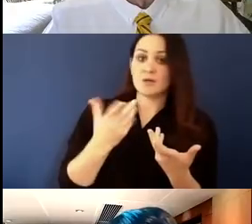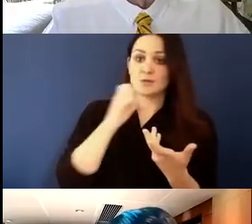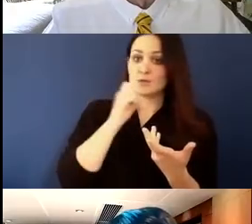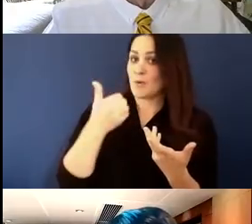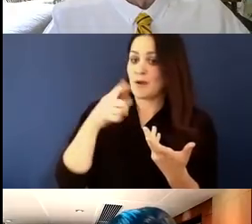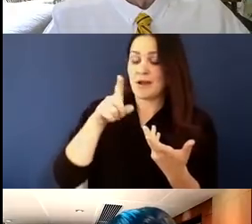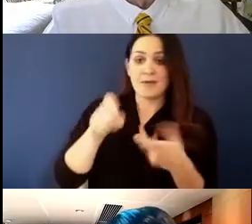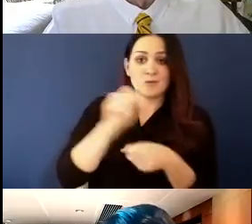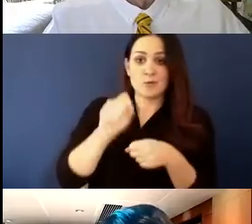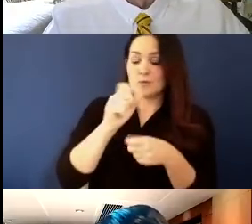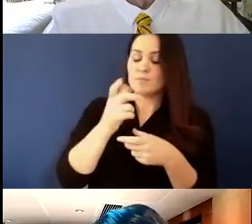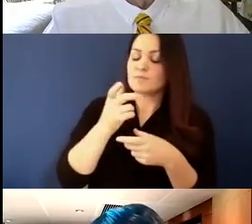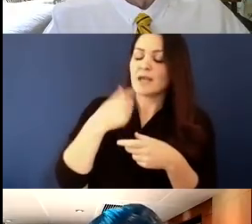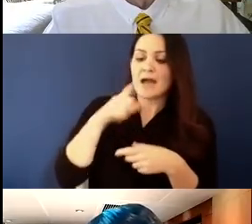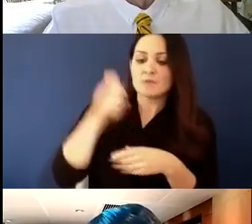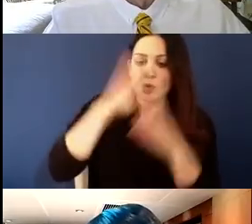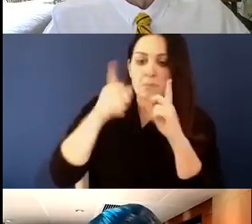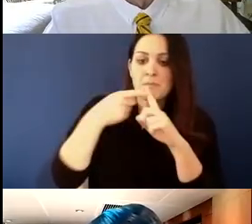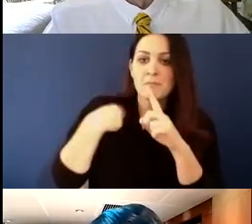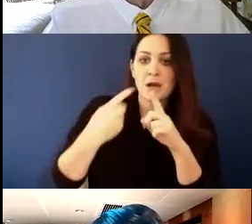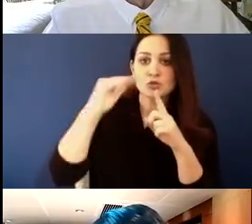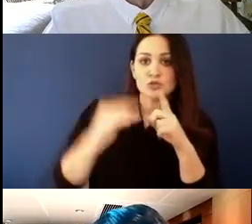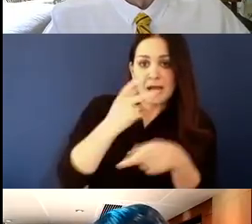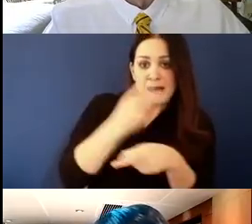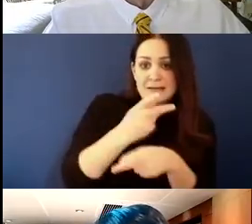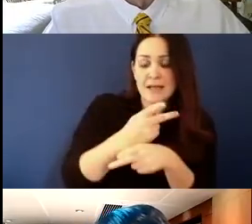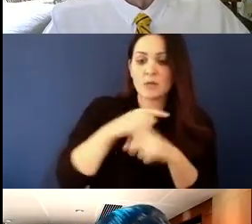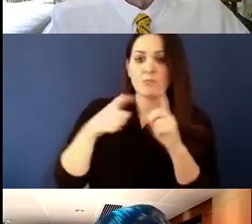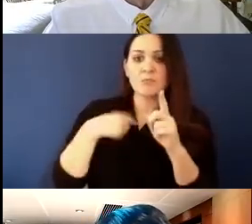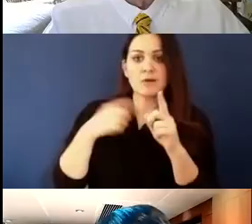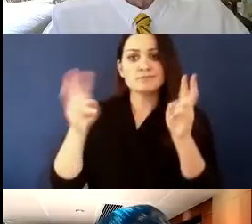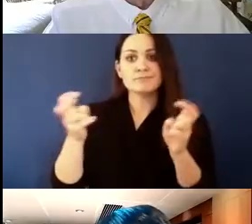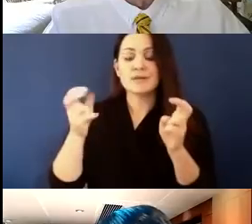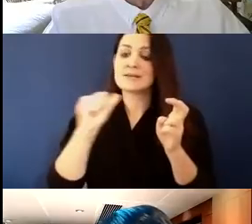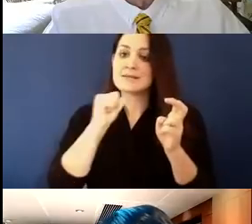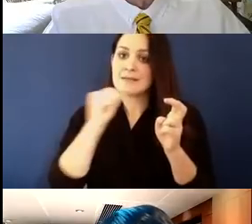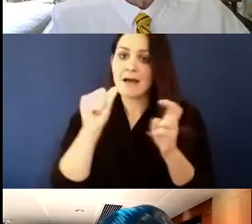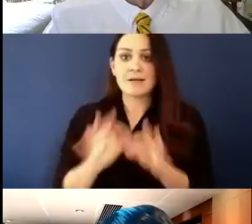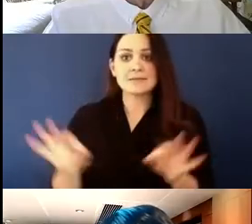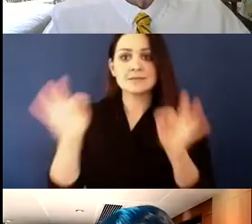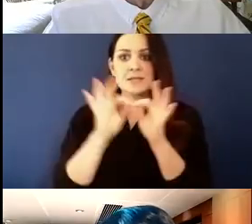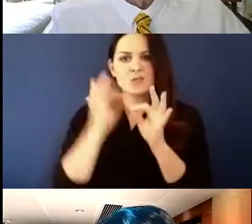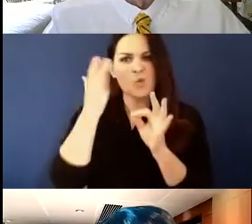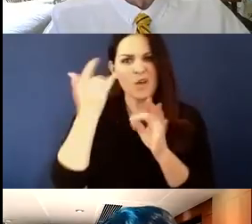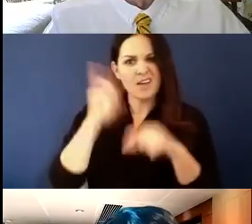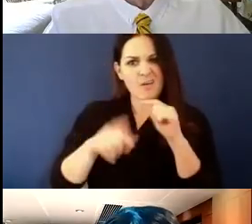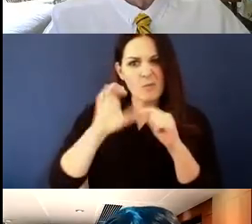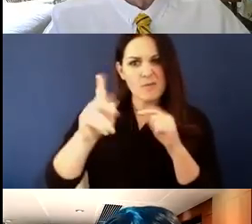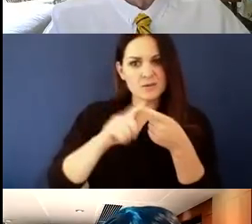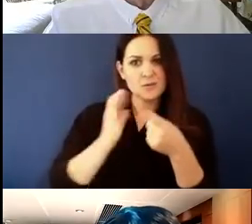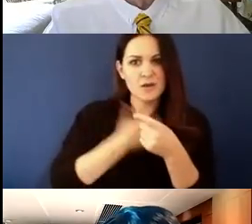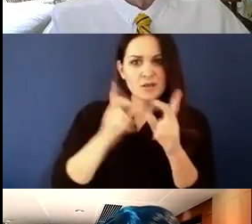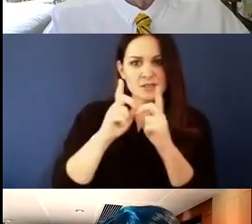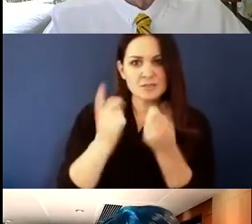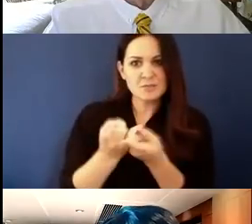deemed non-essential, why can't we return to our departments? And this particular individual noted that he or she is much